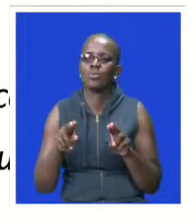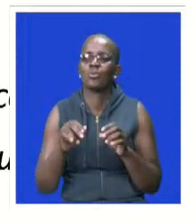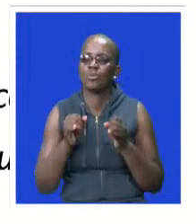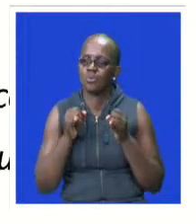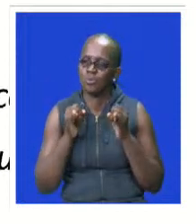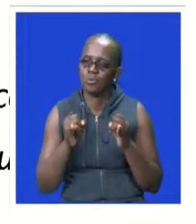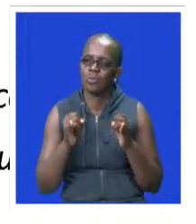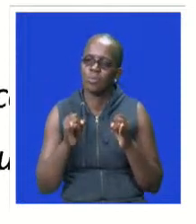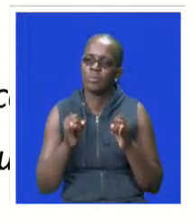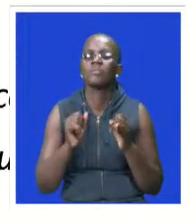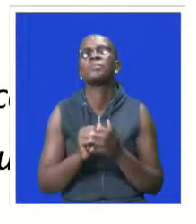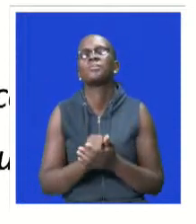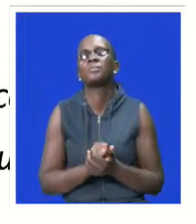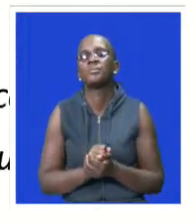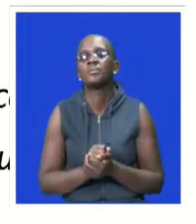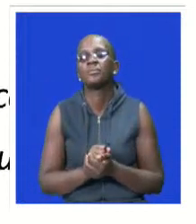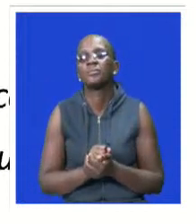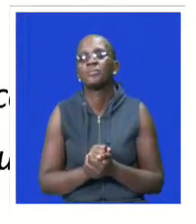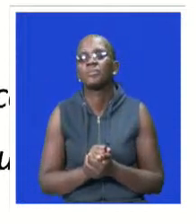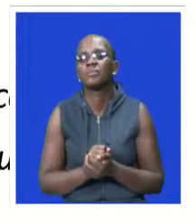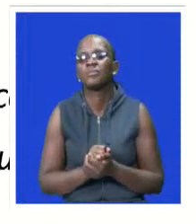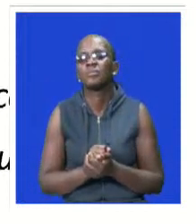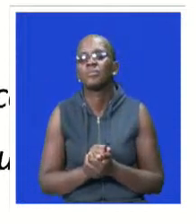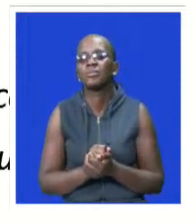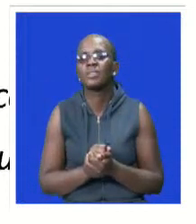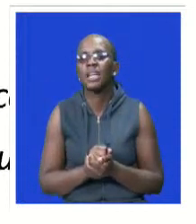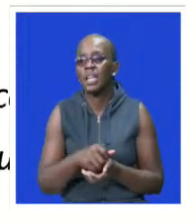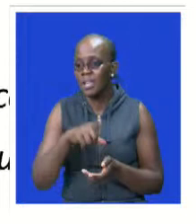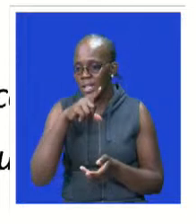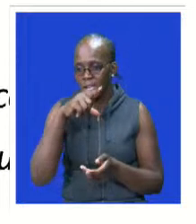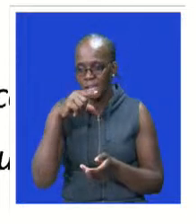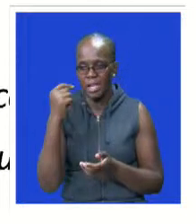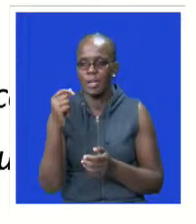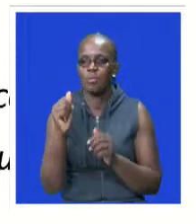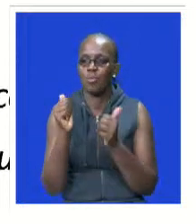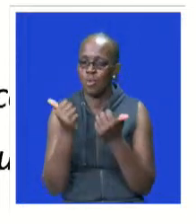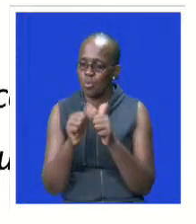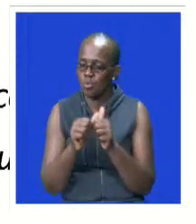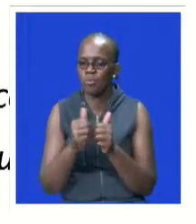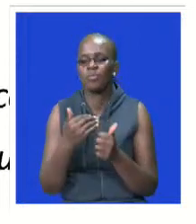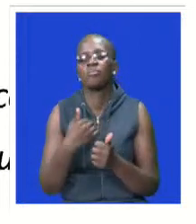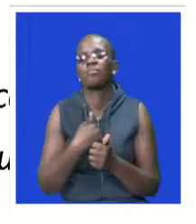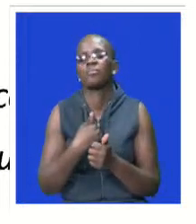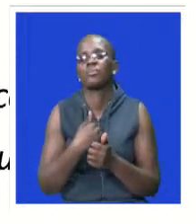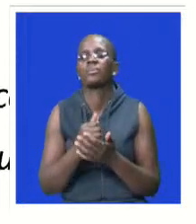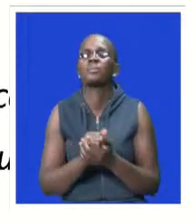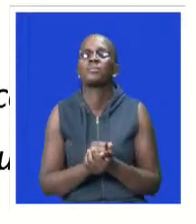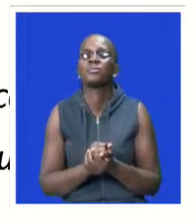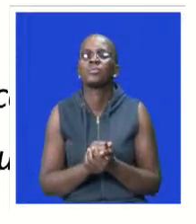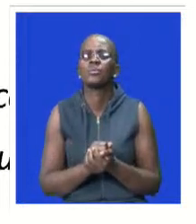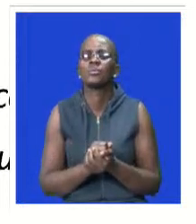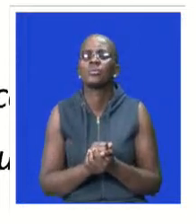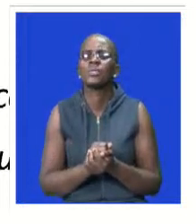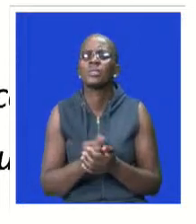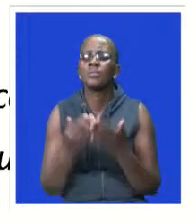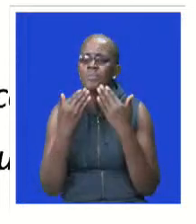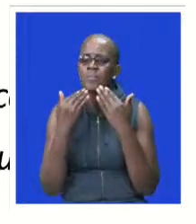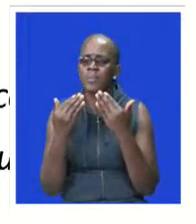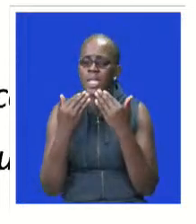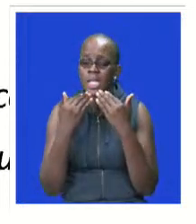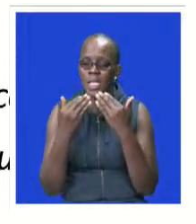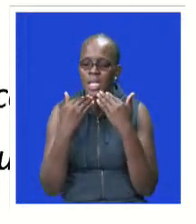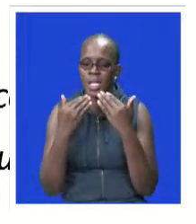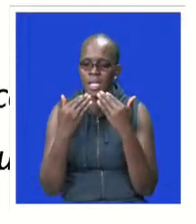So here, my friend, I decided to call my friend Sparks. And so here's this one. Thank you for your recent